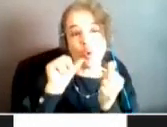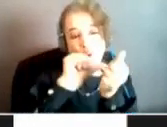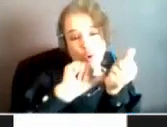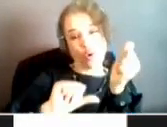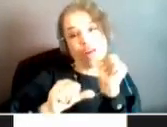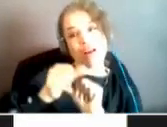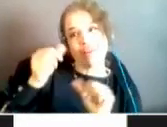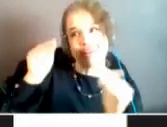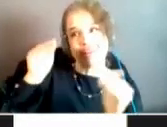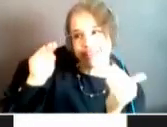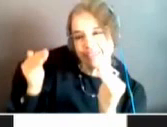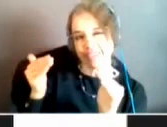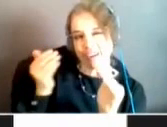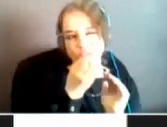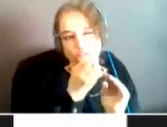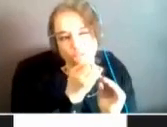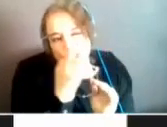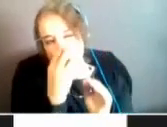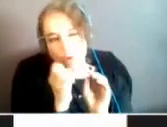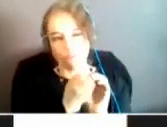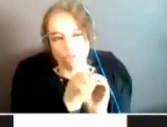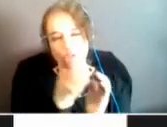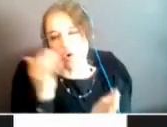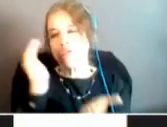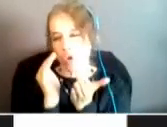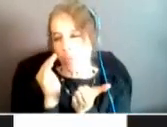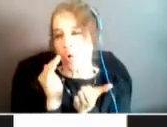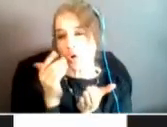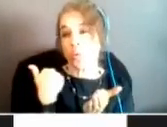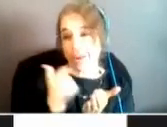ideation than those with two or fewer. Next slide.